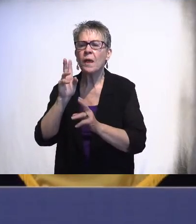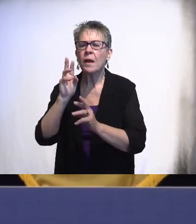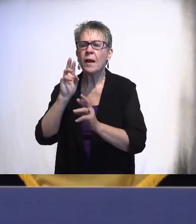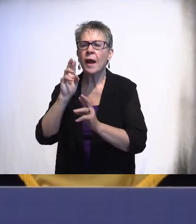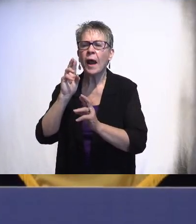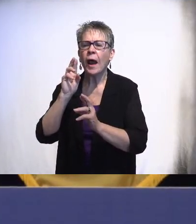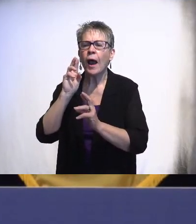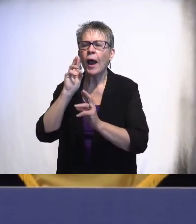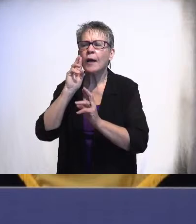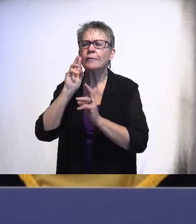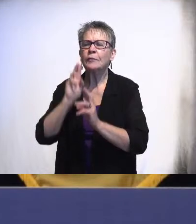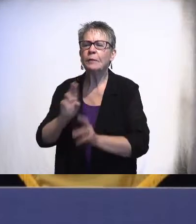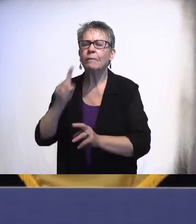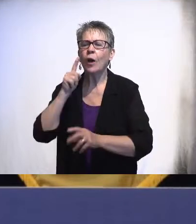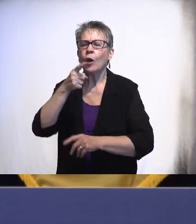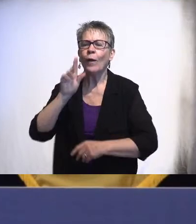So.